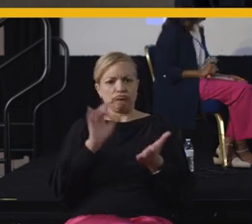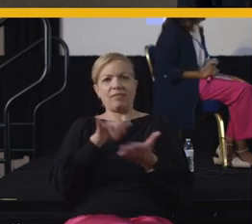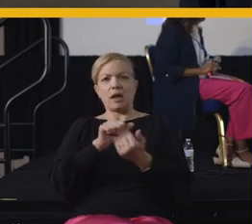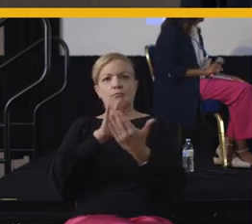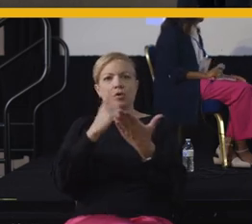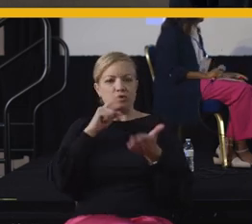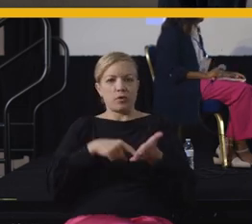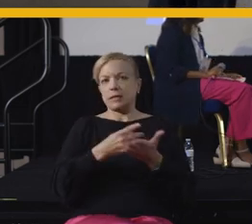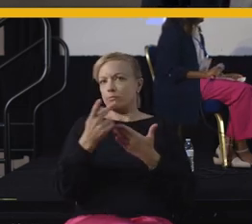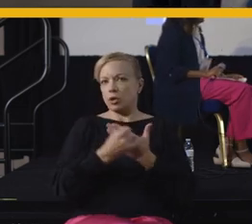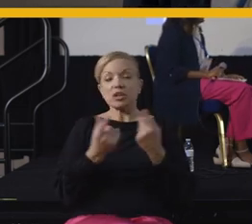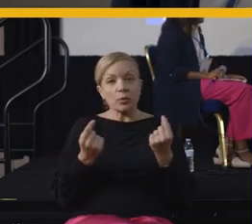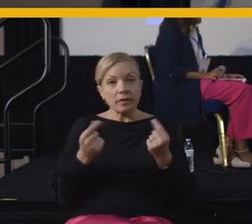project?